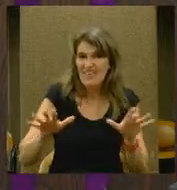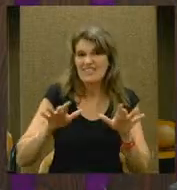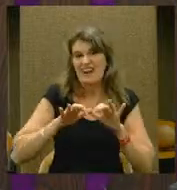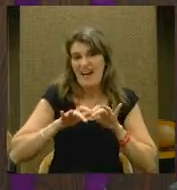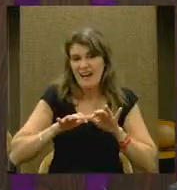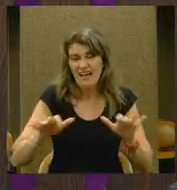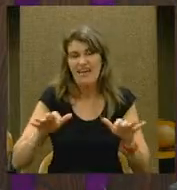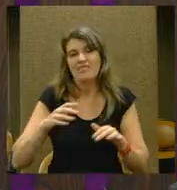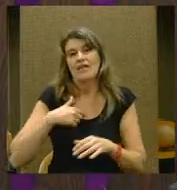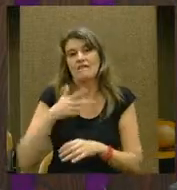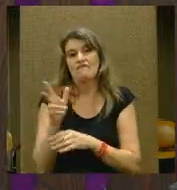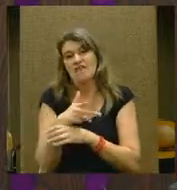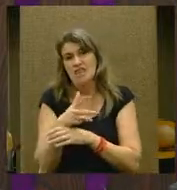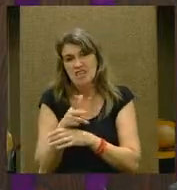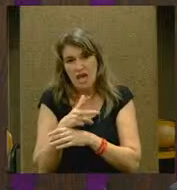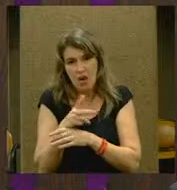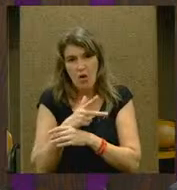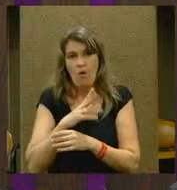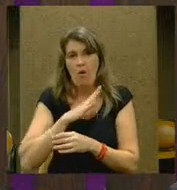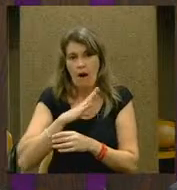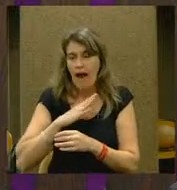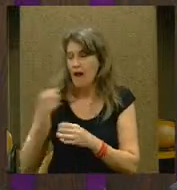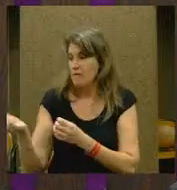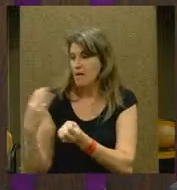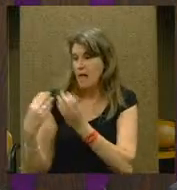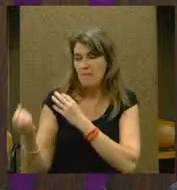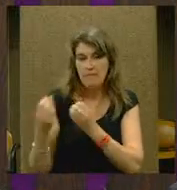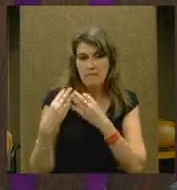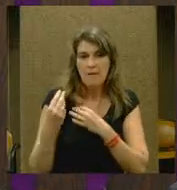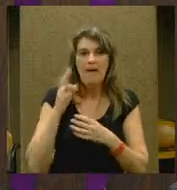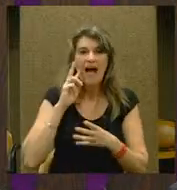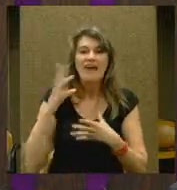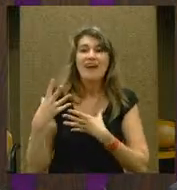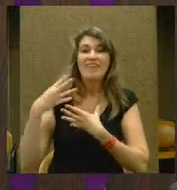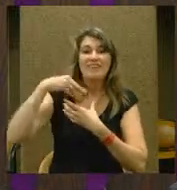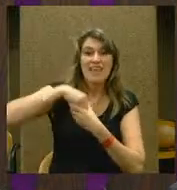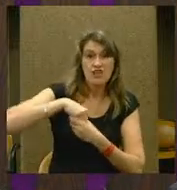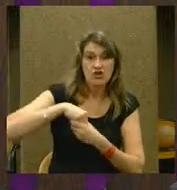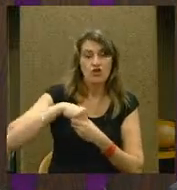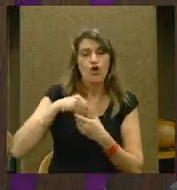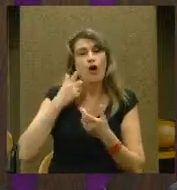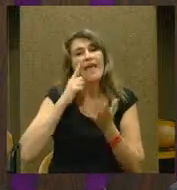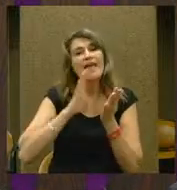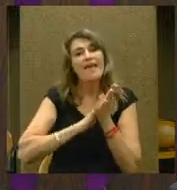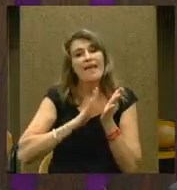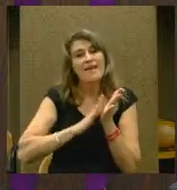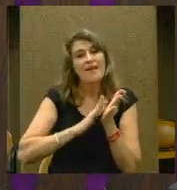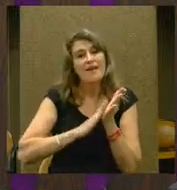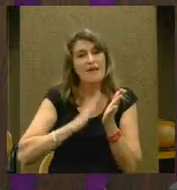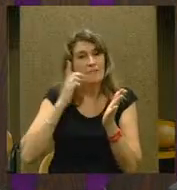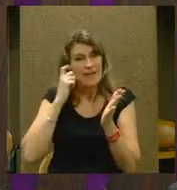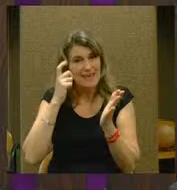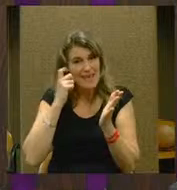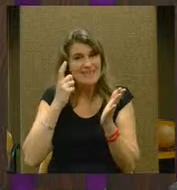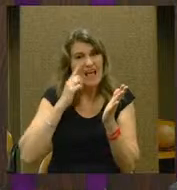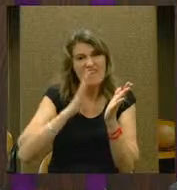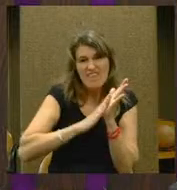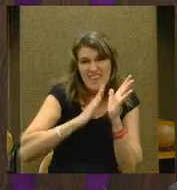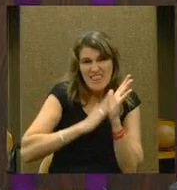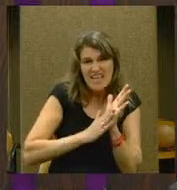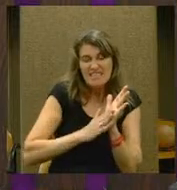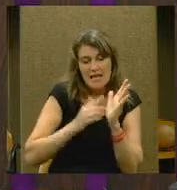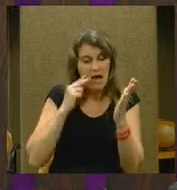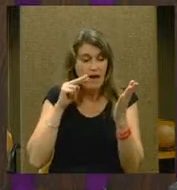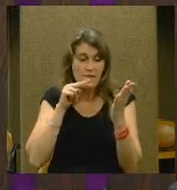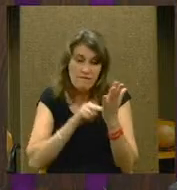discuss across the social networks and the videos we see, but we have to discuss this with the evidence that we have, because this